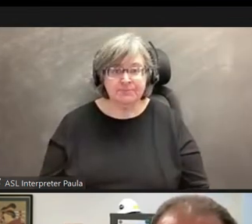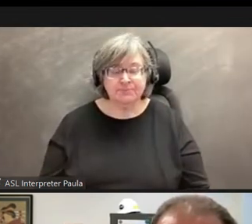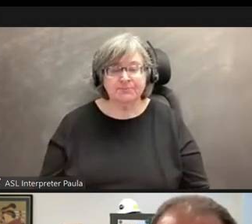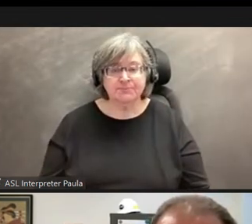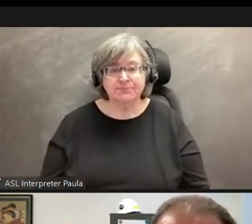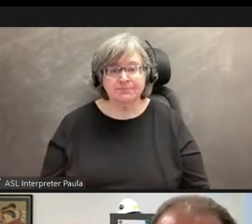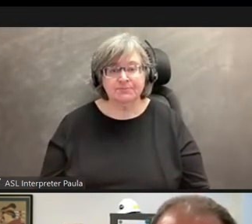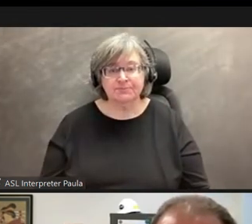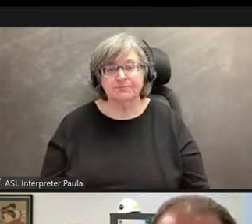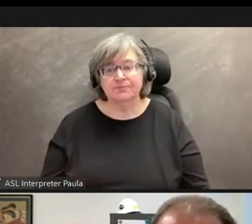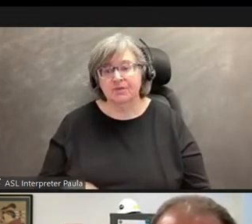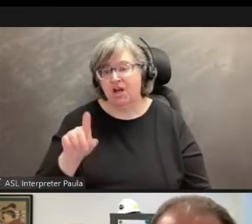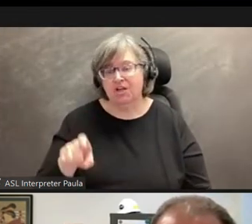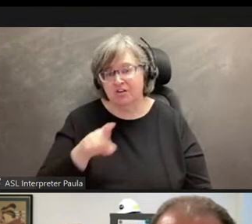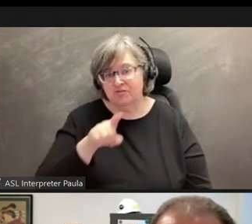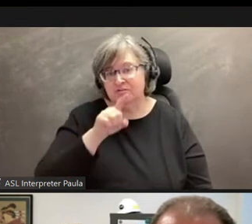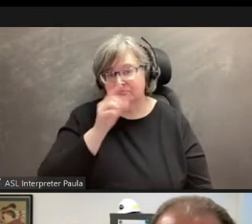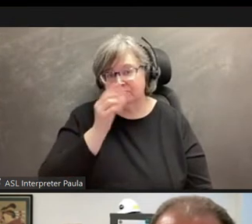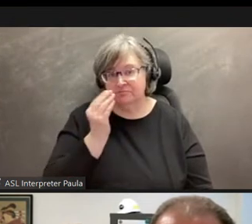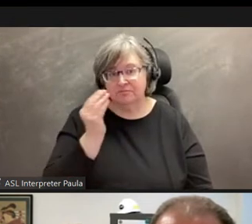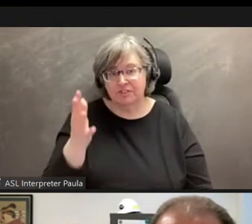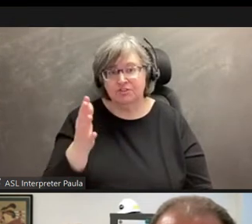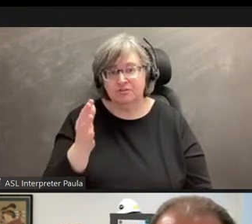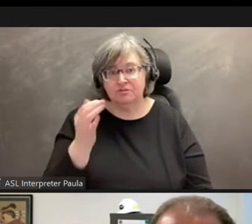I would have to get back to you on that if that's okay.